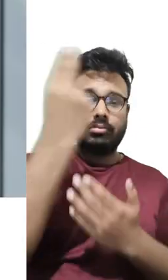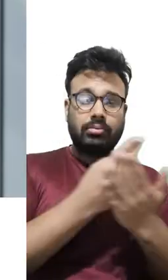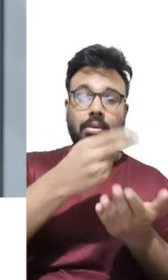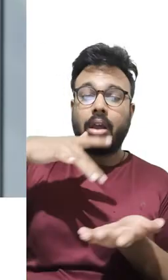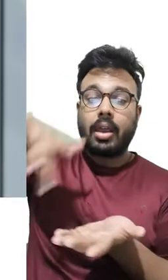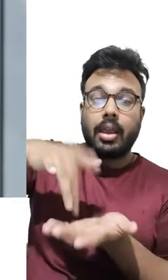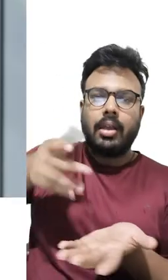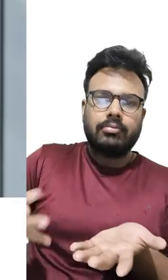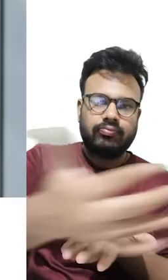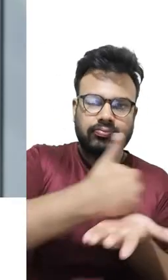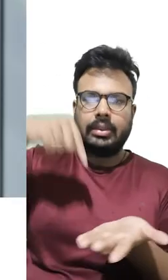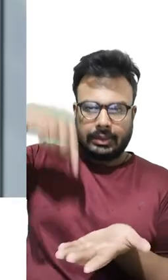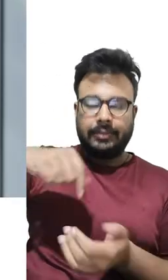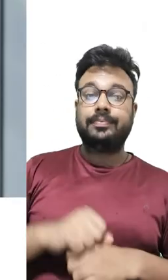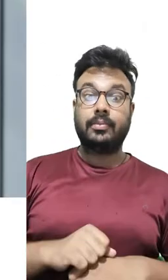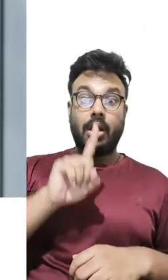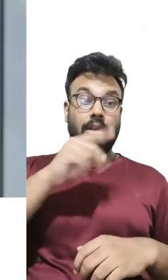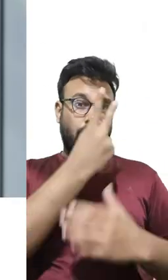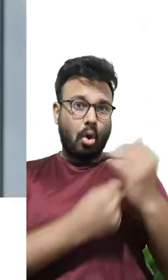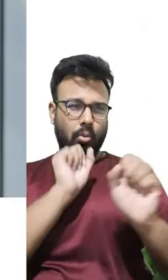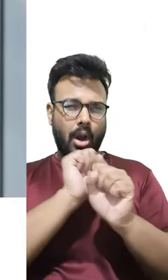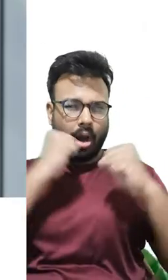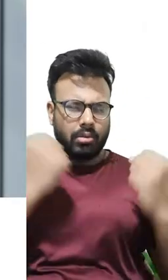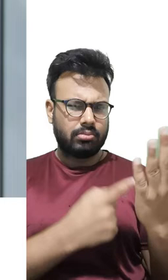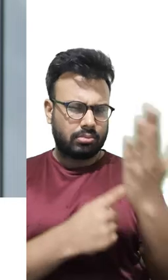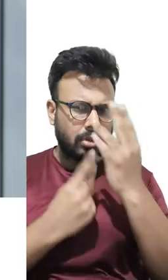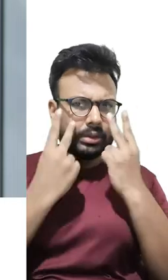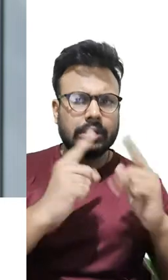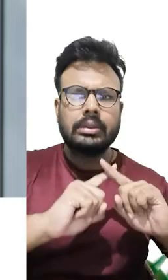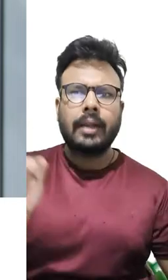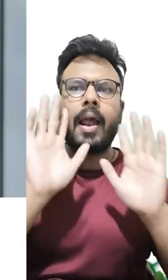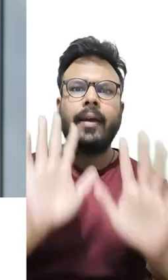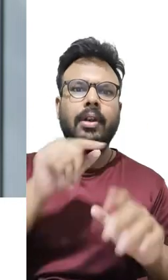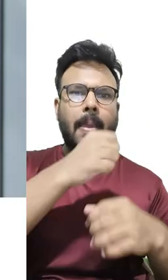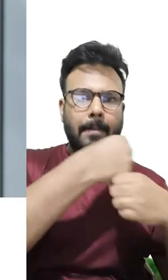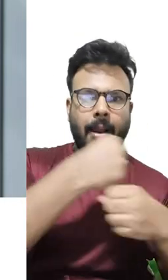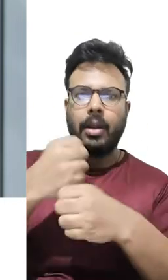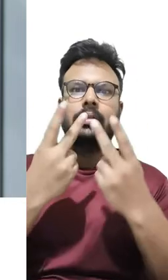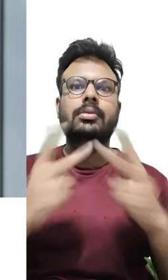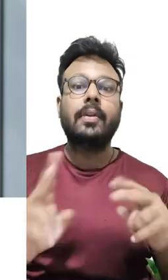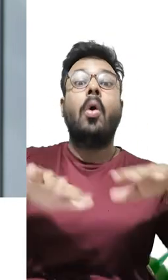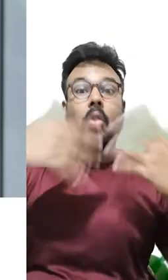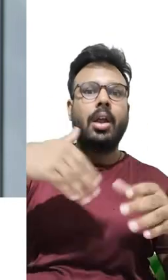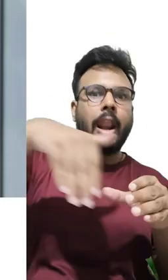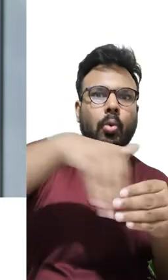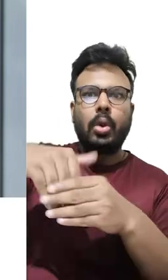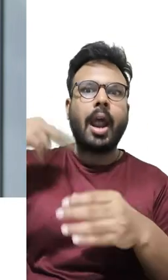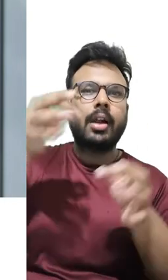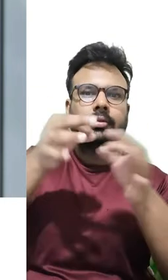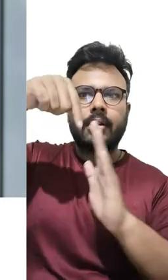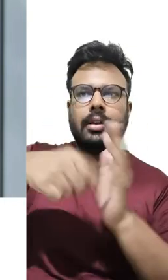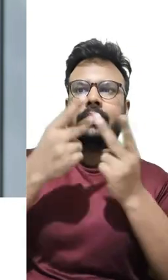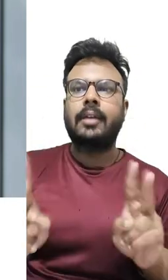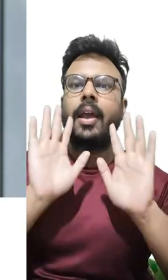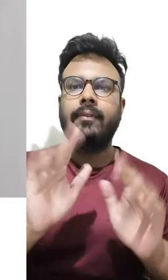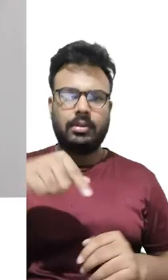works may seem different in their making and their context, they both celebrate the strength and supremacy of the